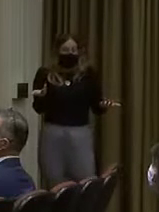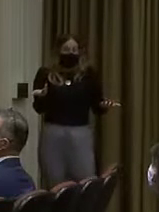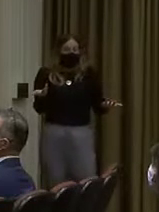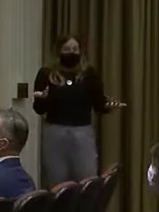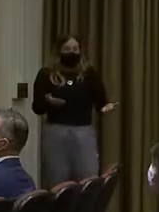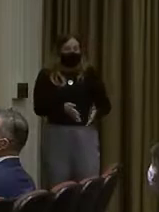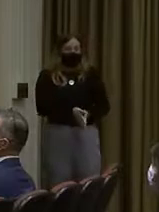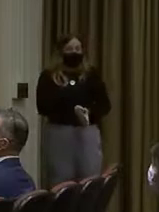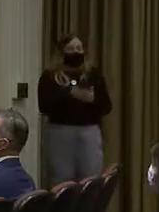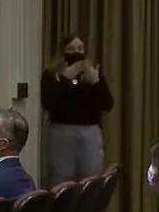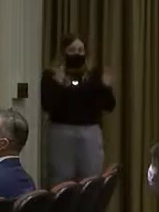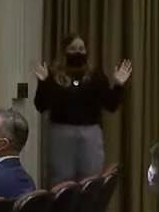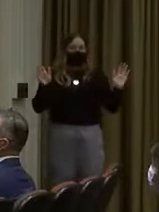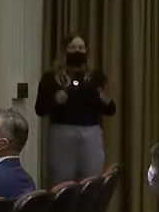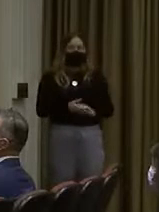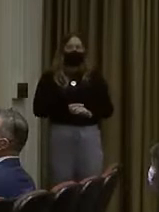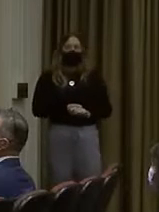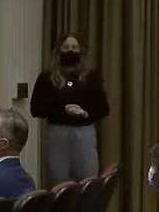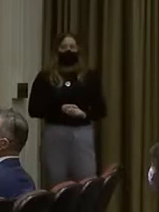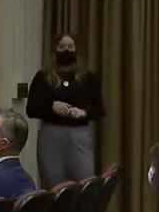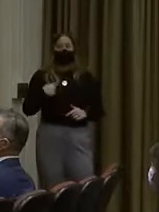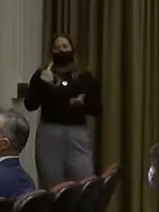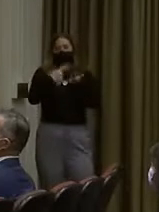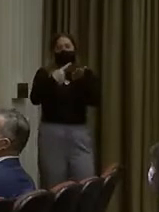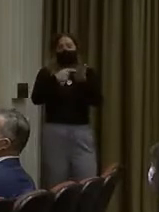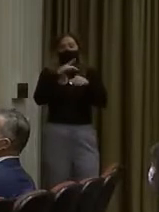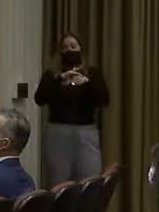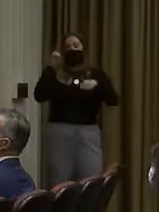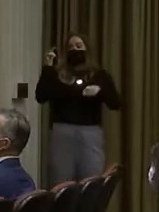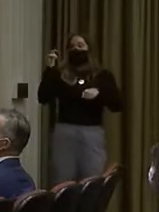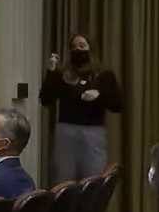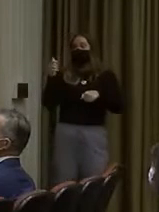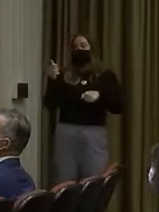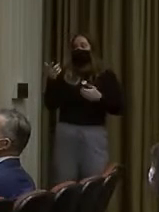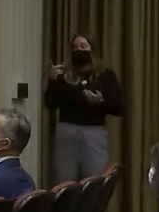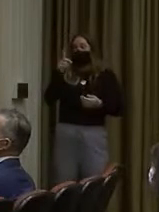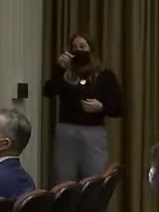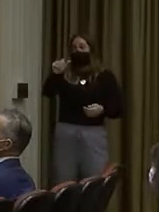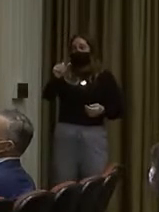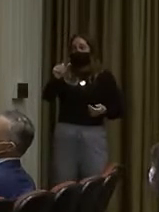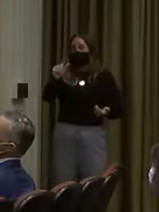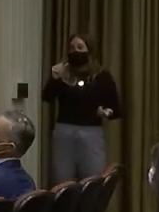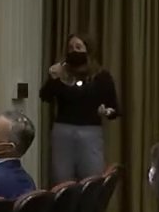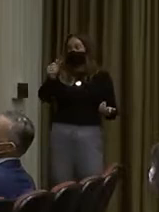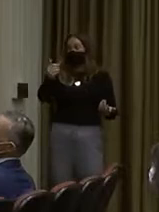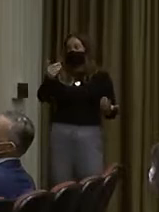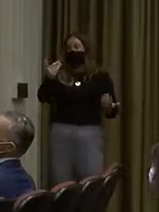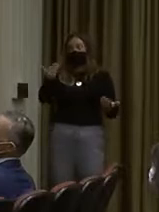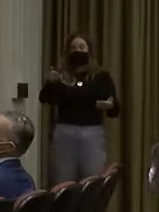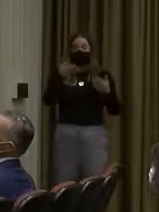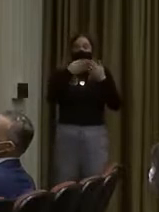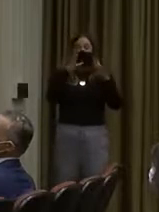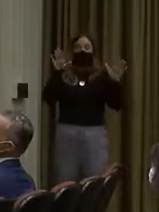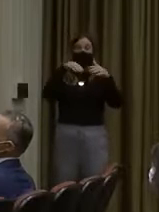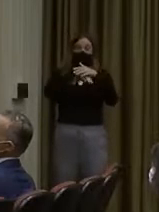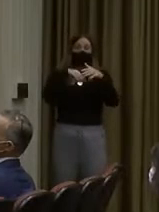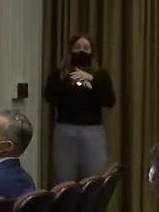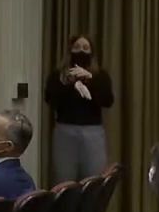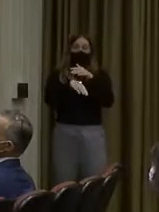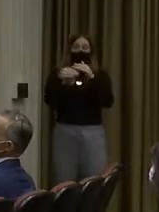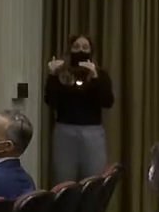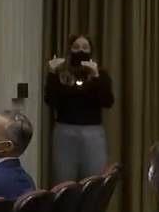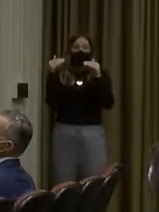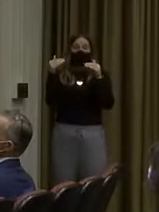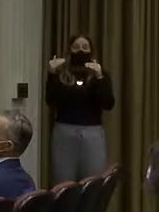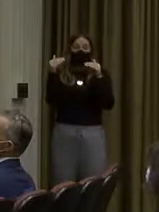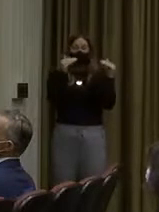as I, was speaking with a colleague earlier, I didn't want to burst her bubble, but disability happens to be the only open access, equal opportunity minority